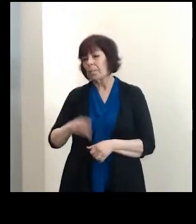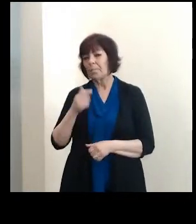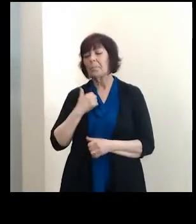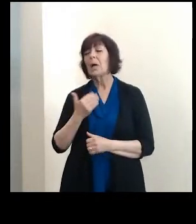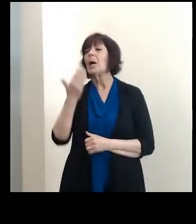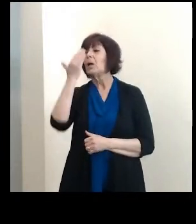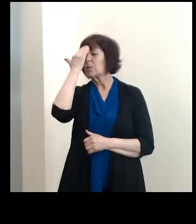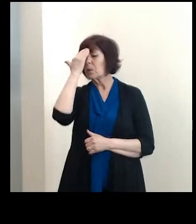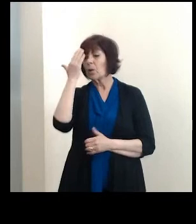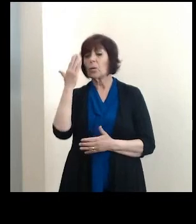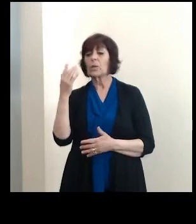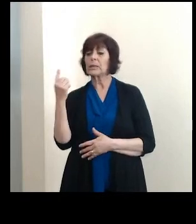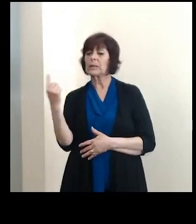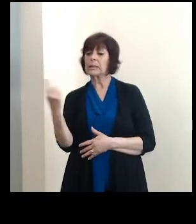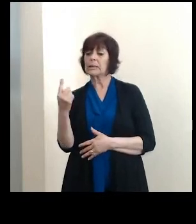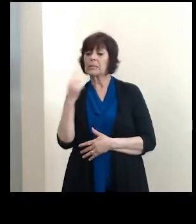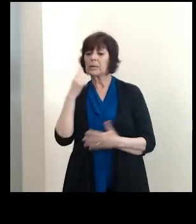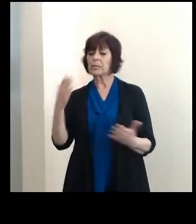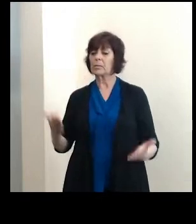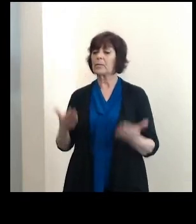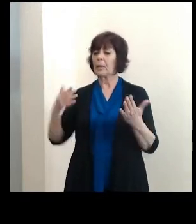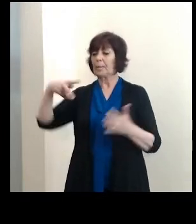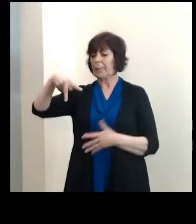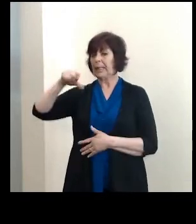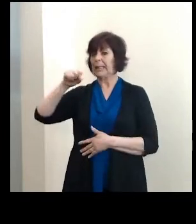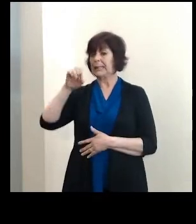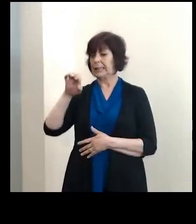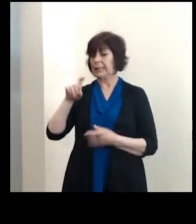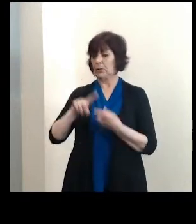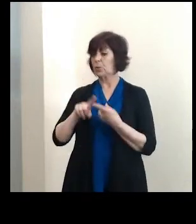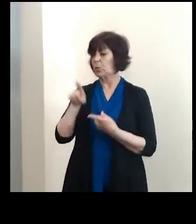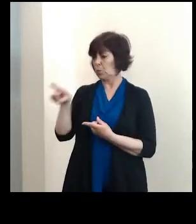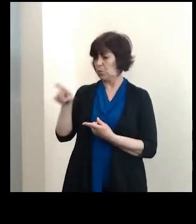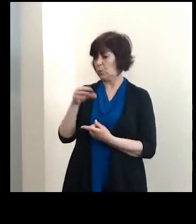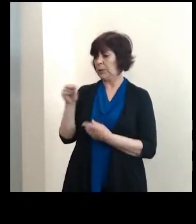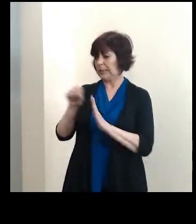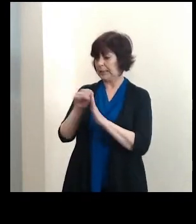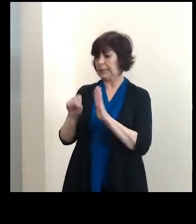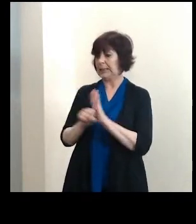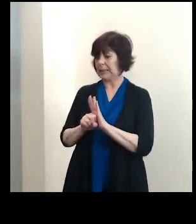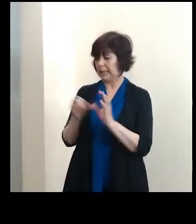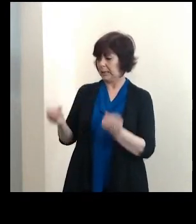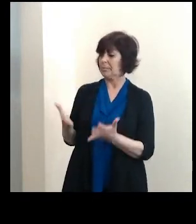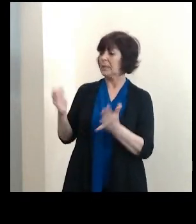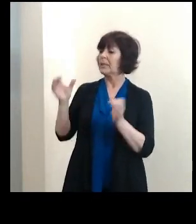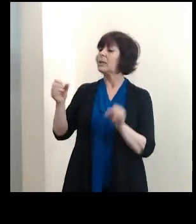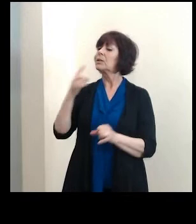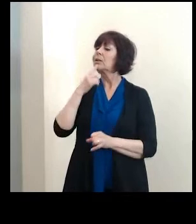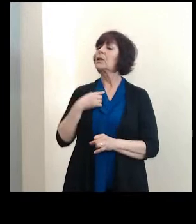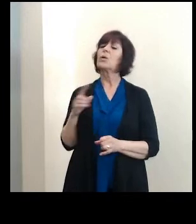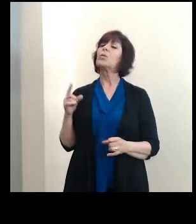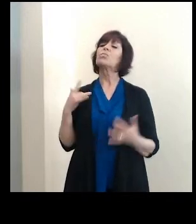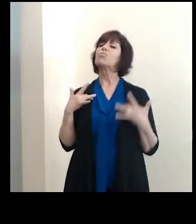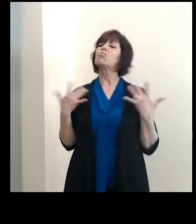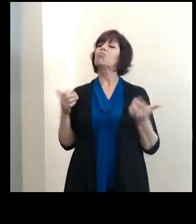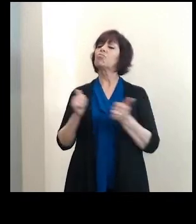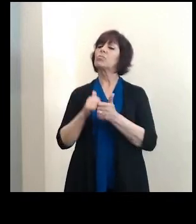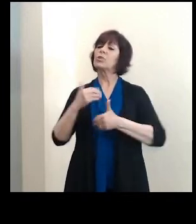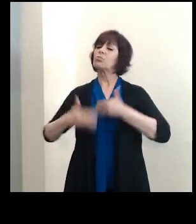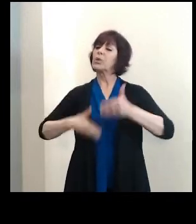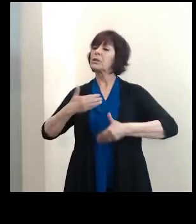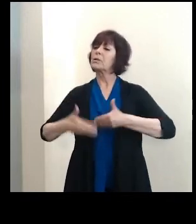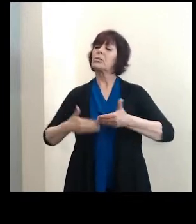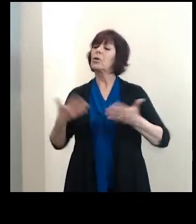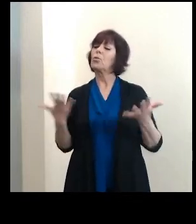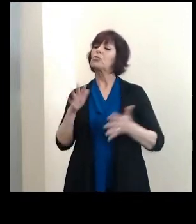something has been presented from PSE to you and to the state. Can you tell me where we are in that process?